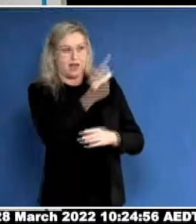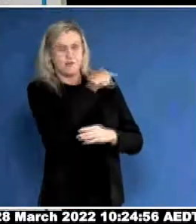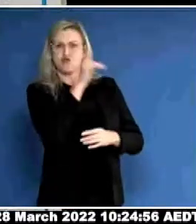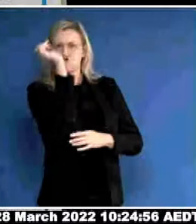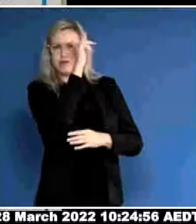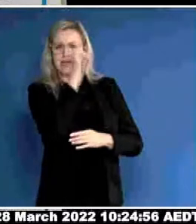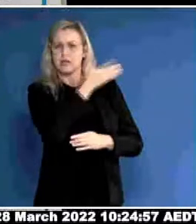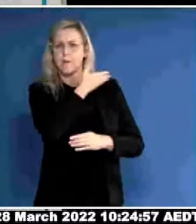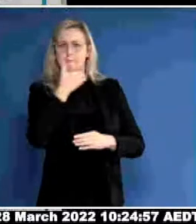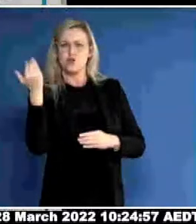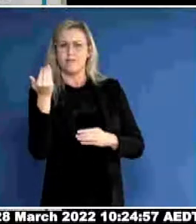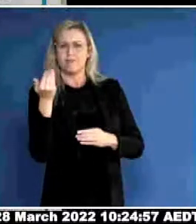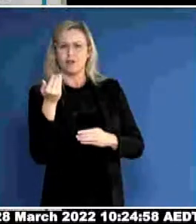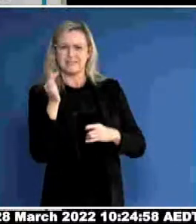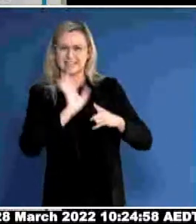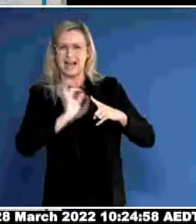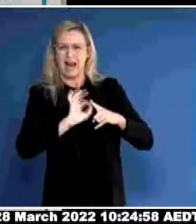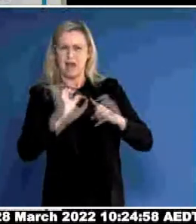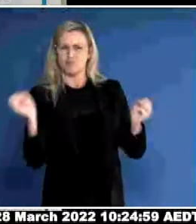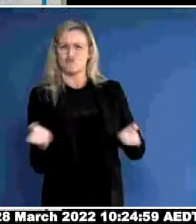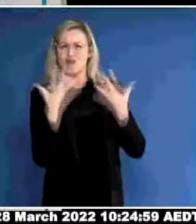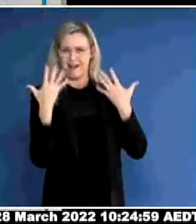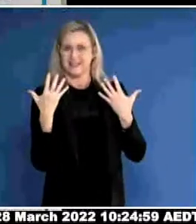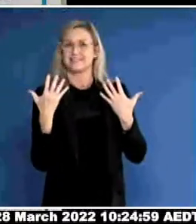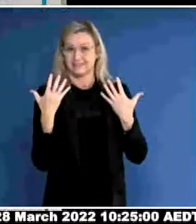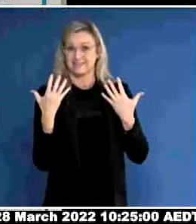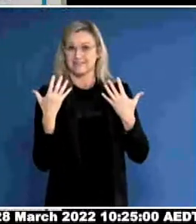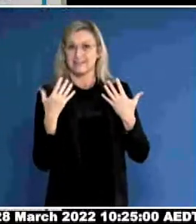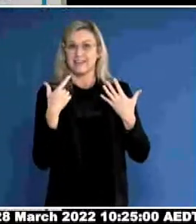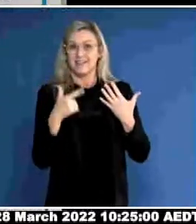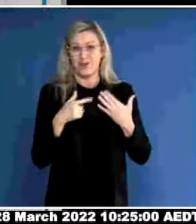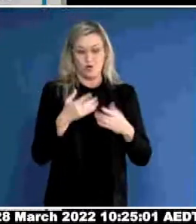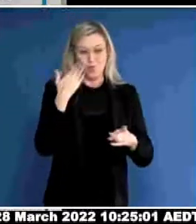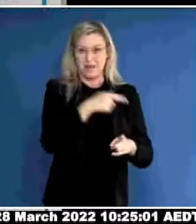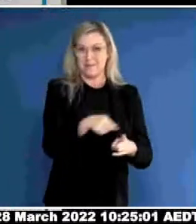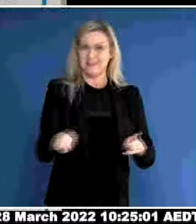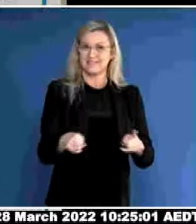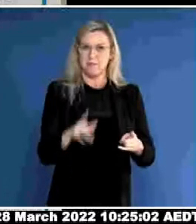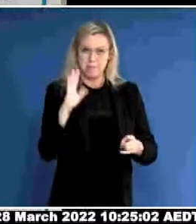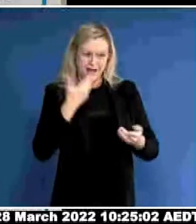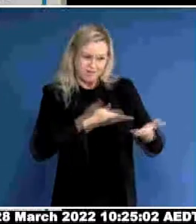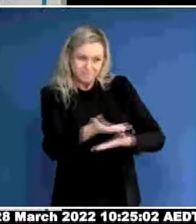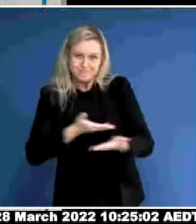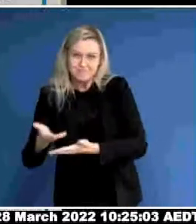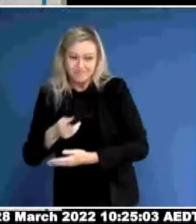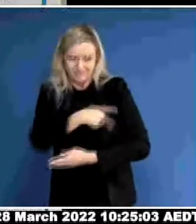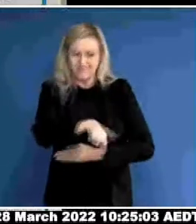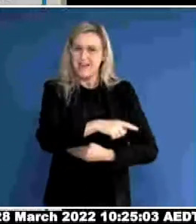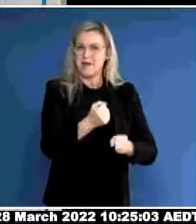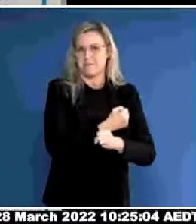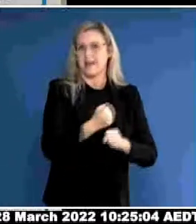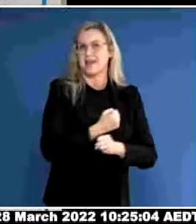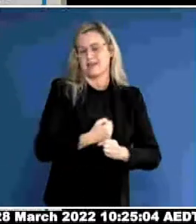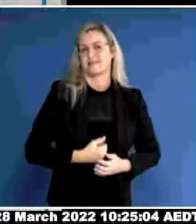a craft work prepared by the women as part of the consultation. The women spoke about domestic and